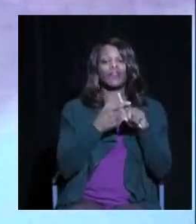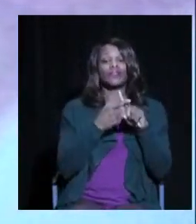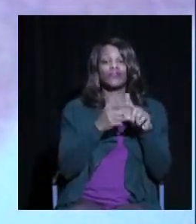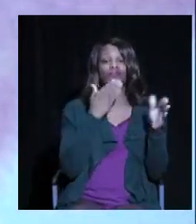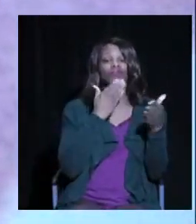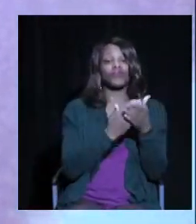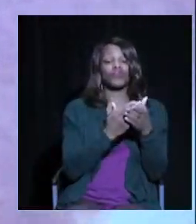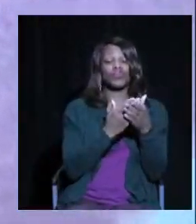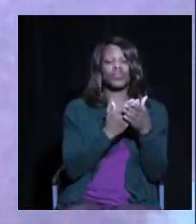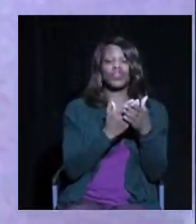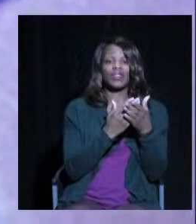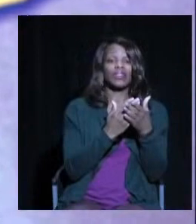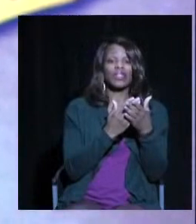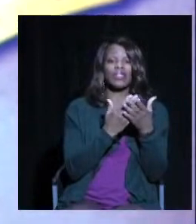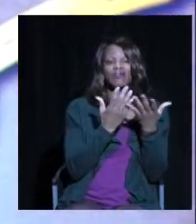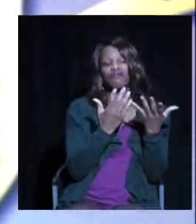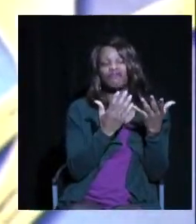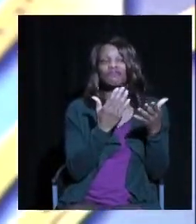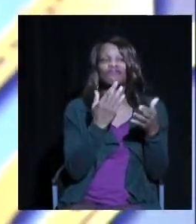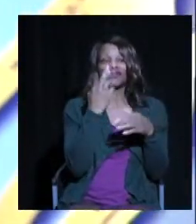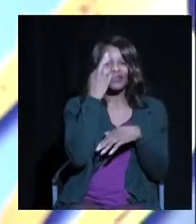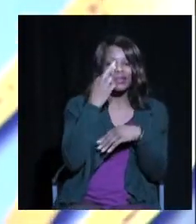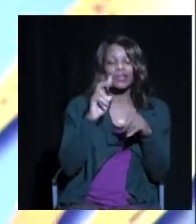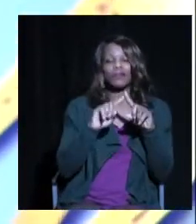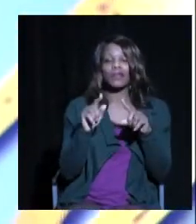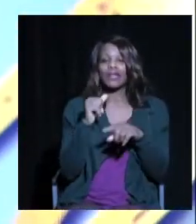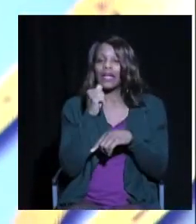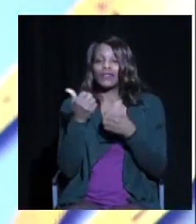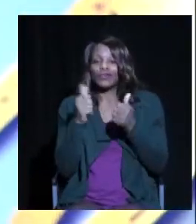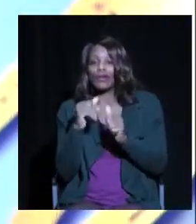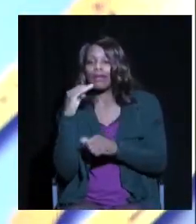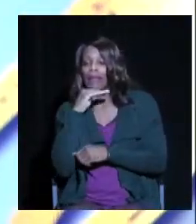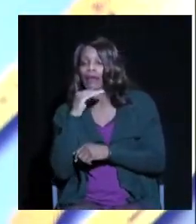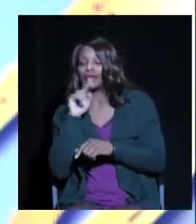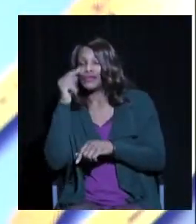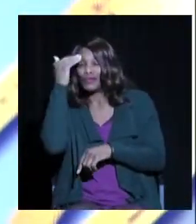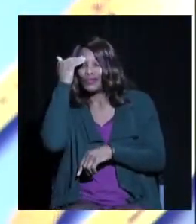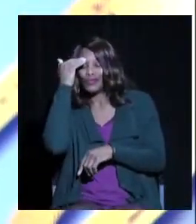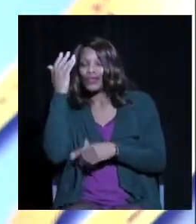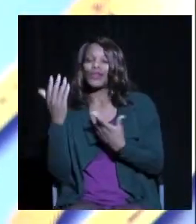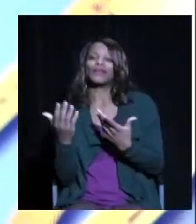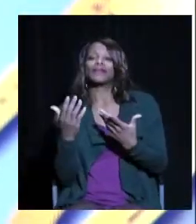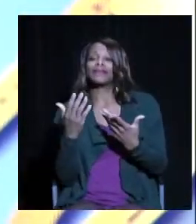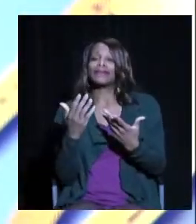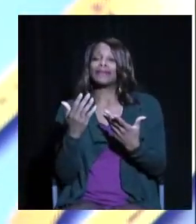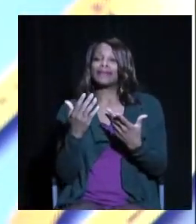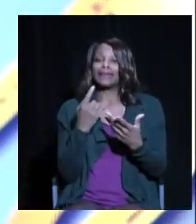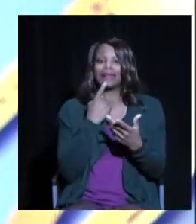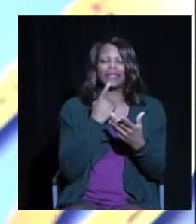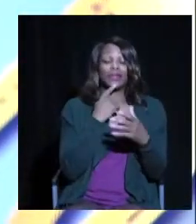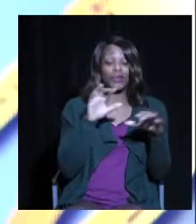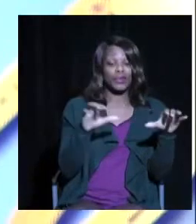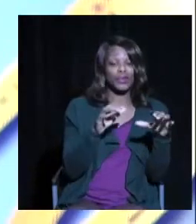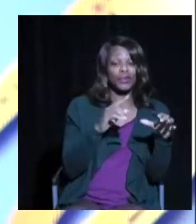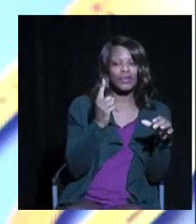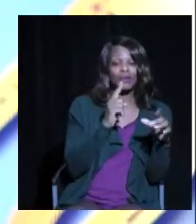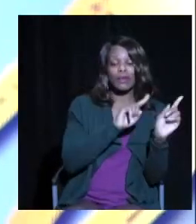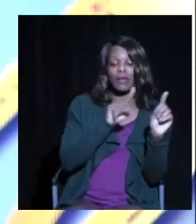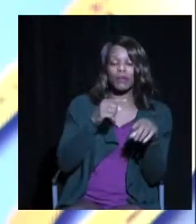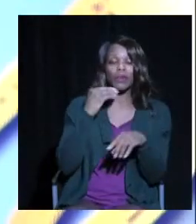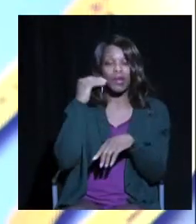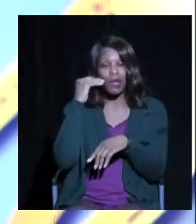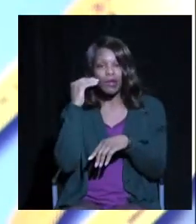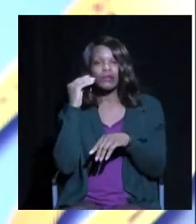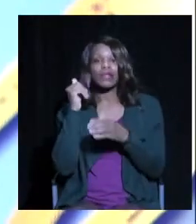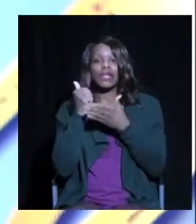through? Where, you know, they're not trying to lie to you, but you know that when they said they're going to come over to your house and